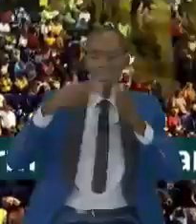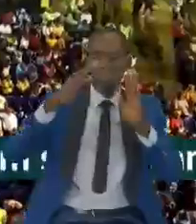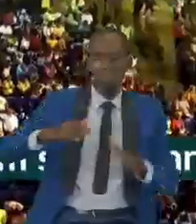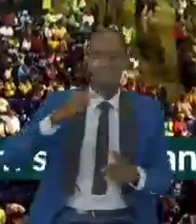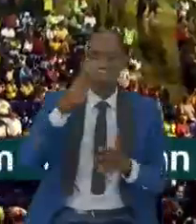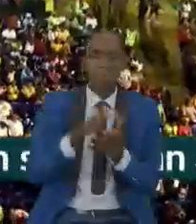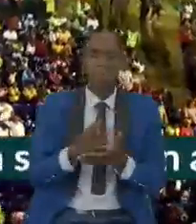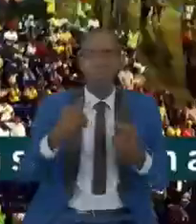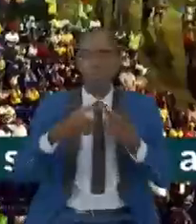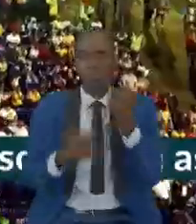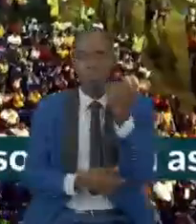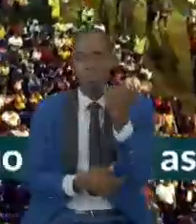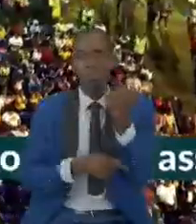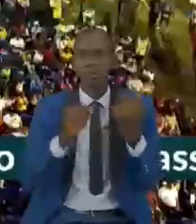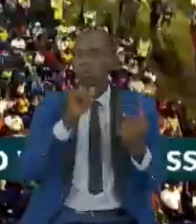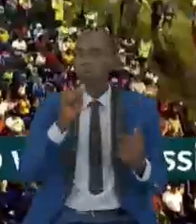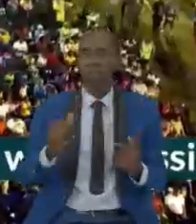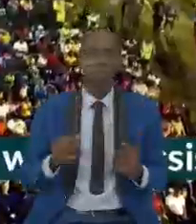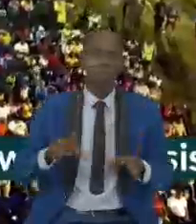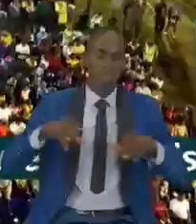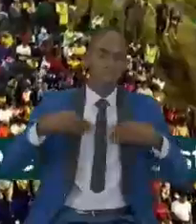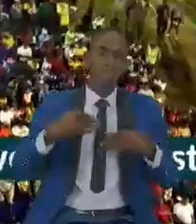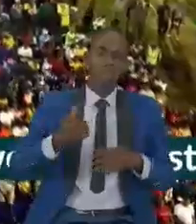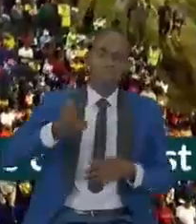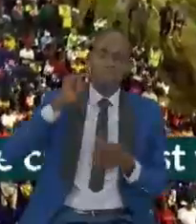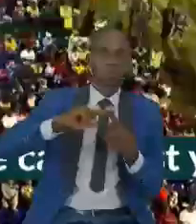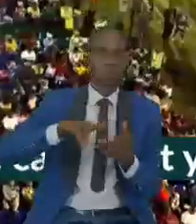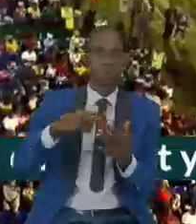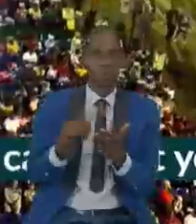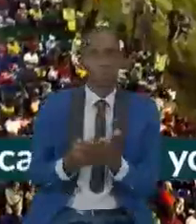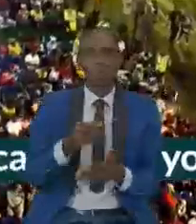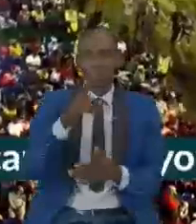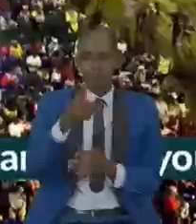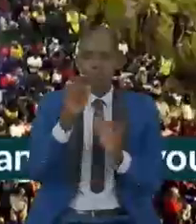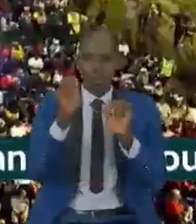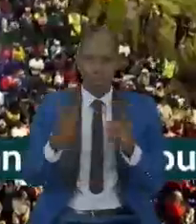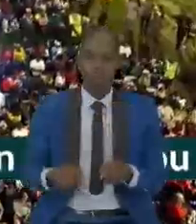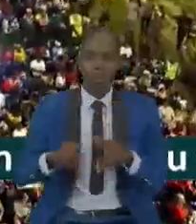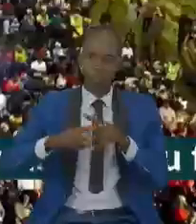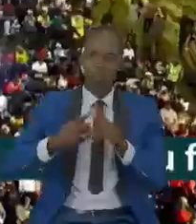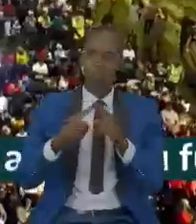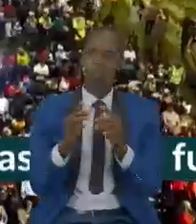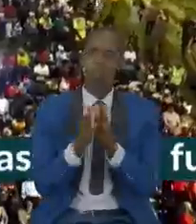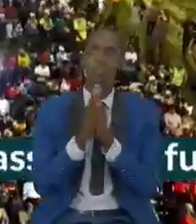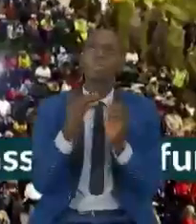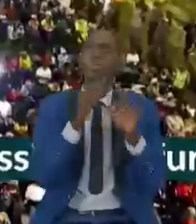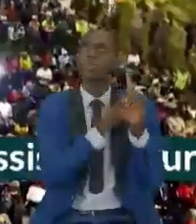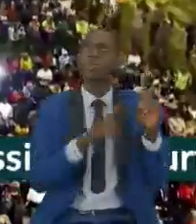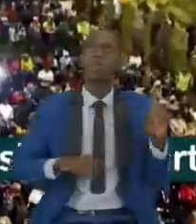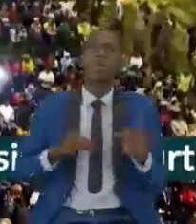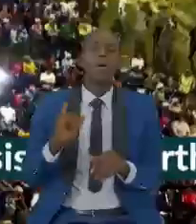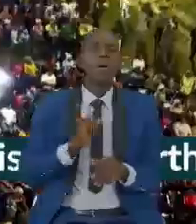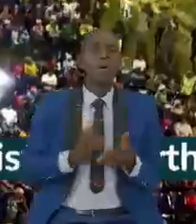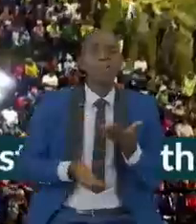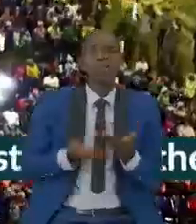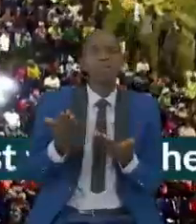the extreme back as well. There are a lot of people over there. If they are not attending to you, once you see